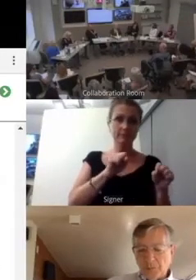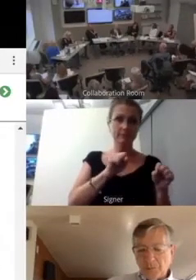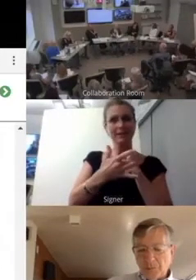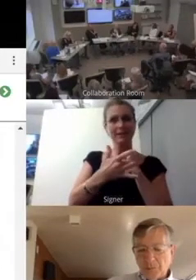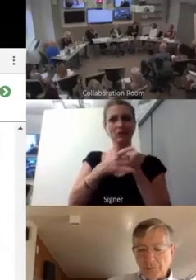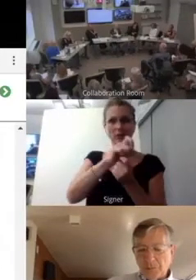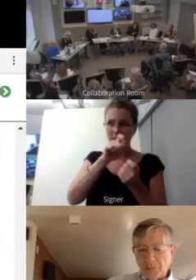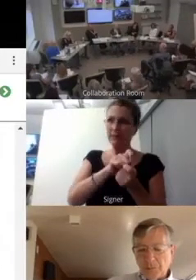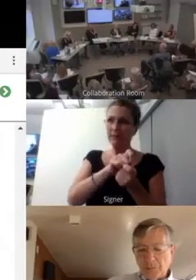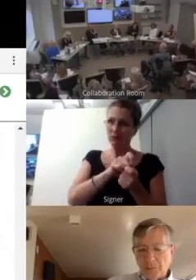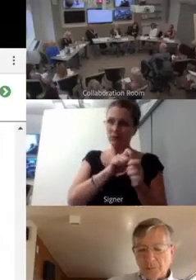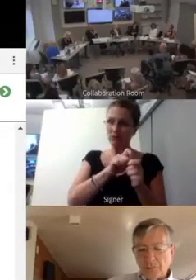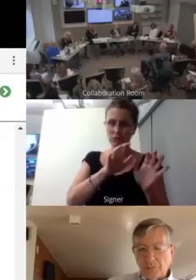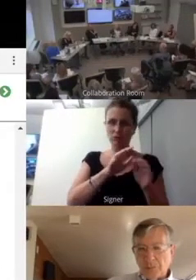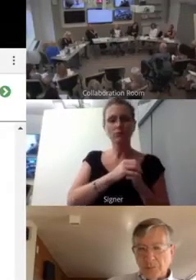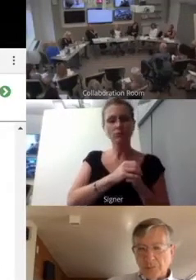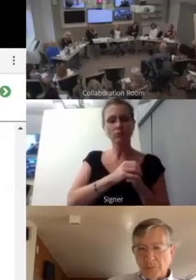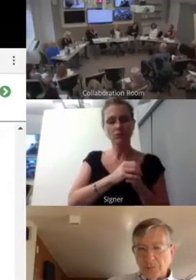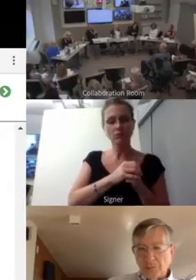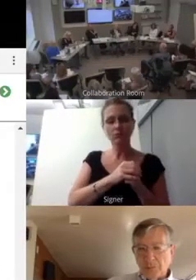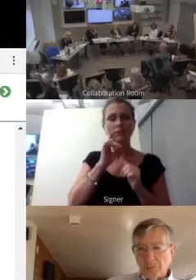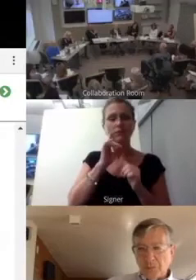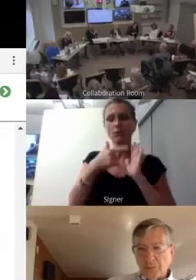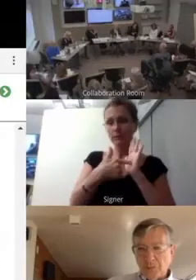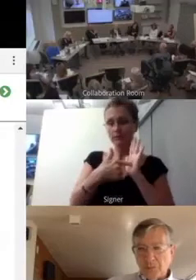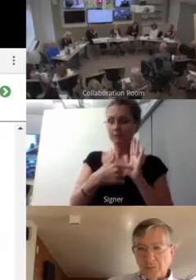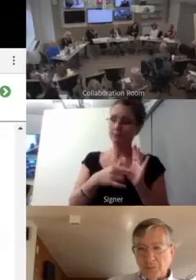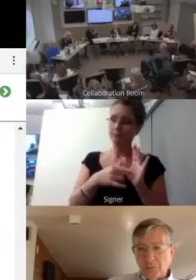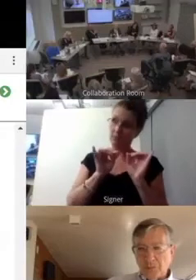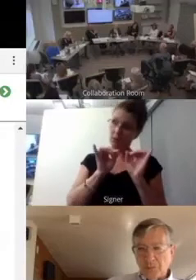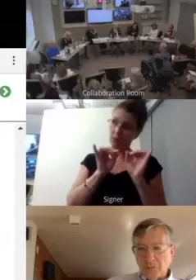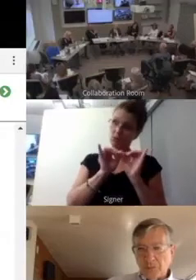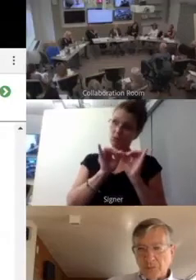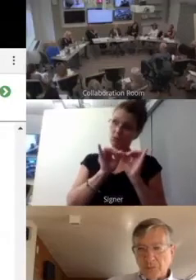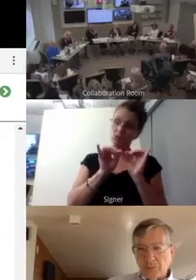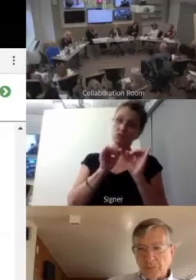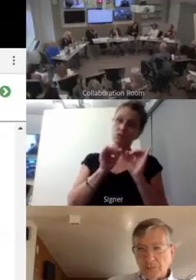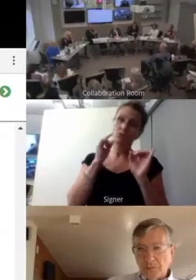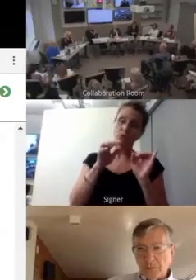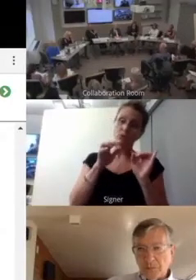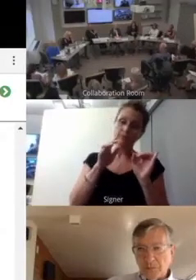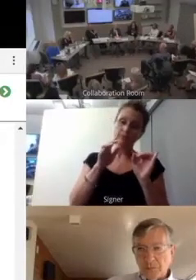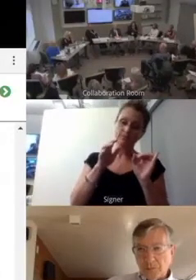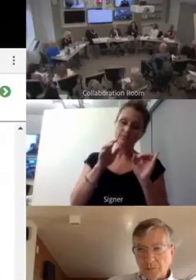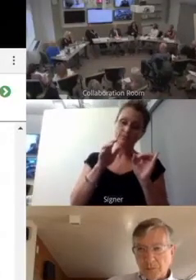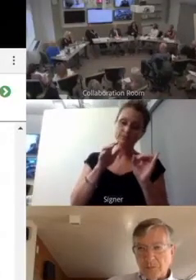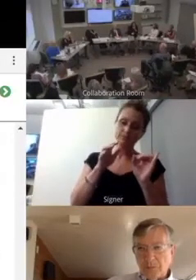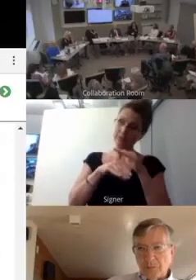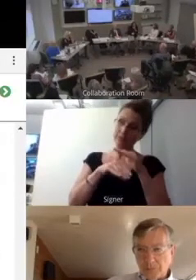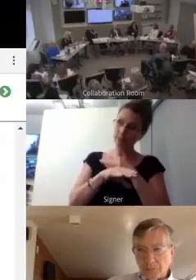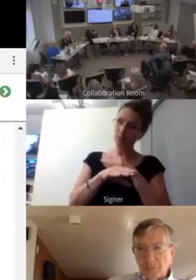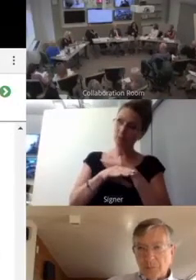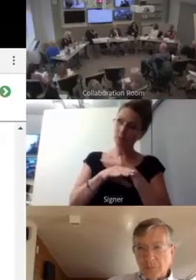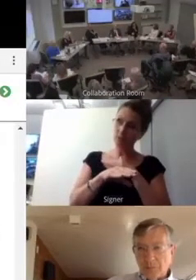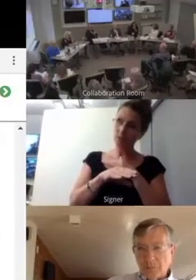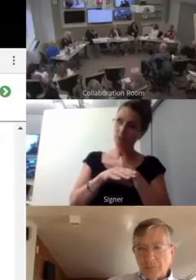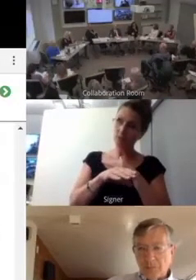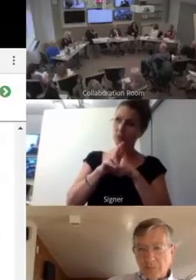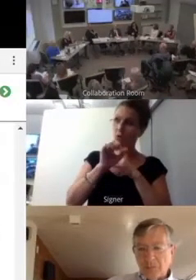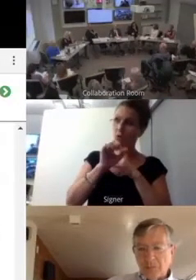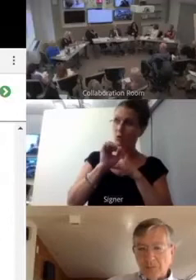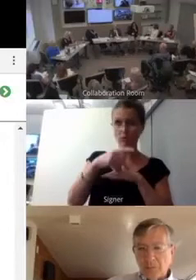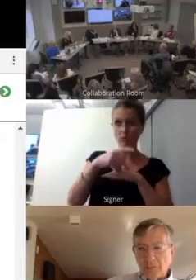what are the measurements of an accessible table or a ramp or a light switch? How are they supposed to